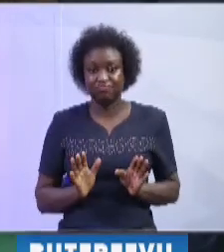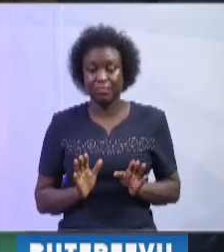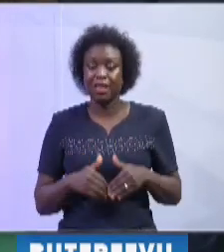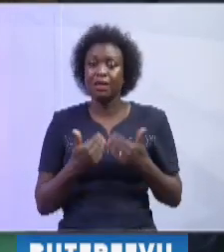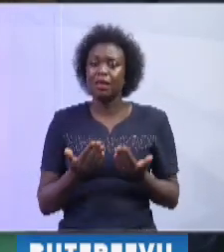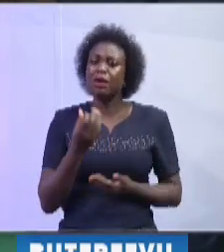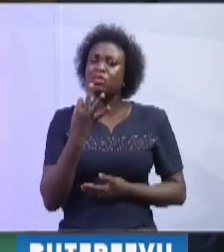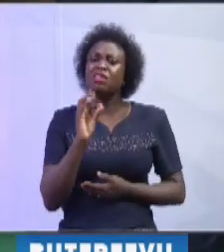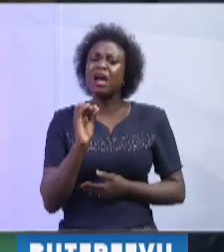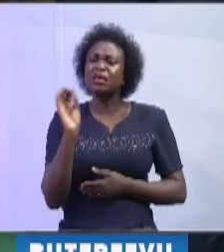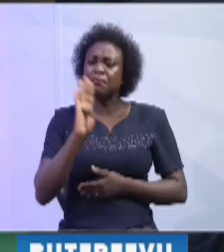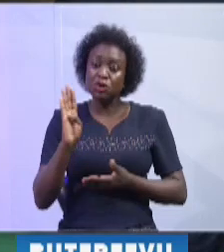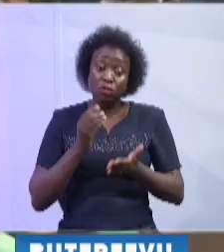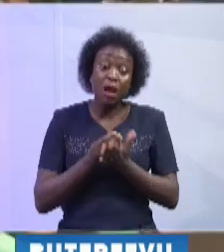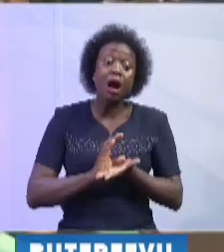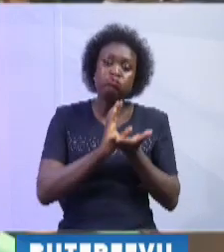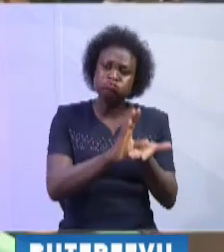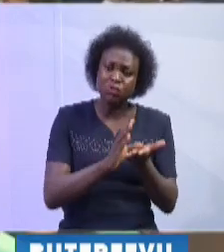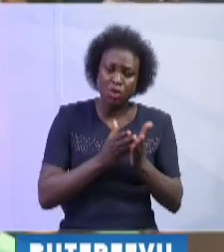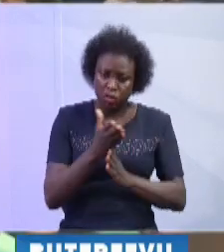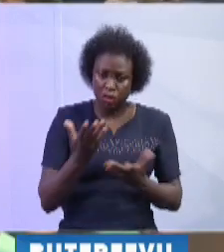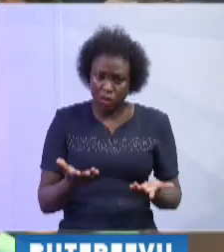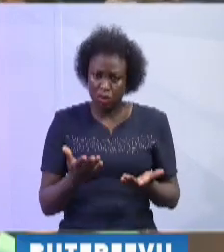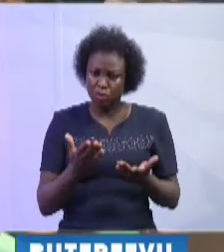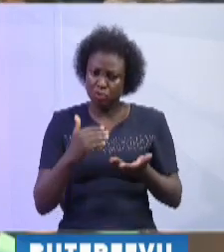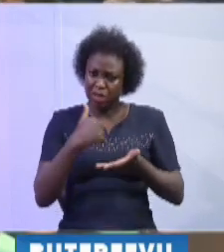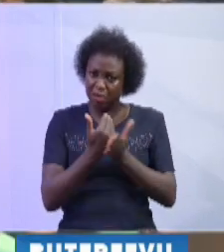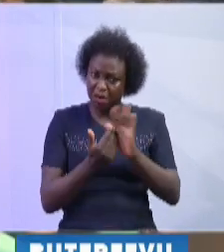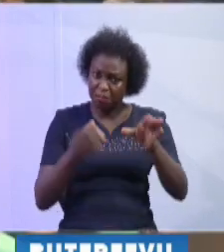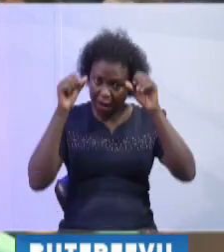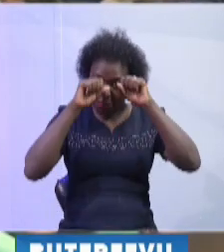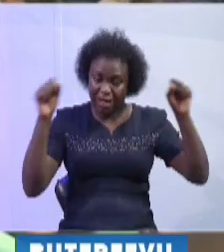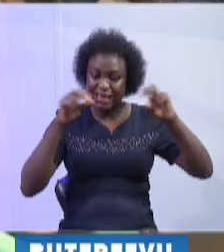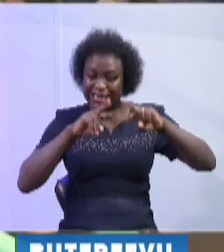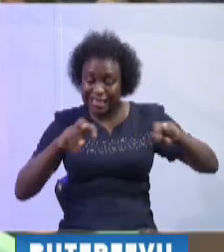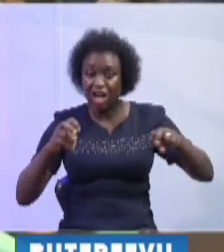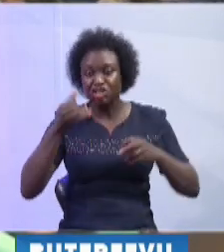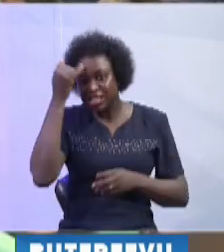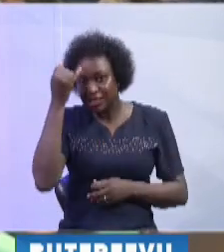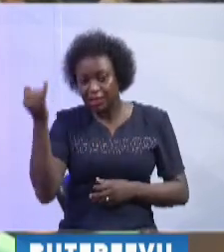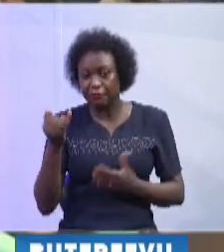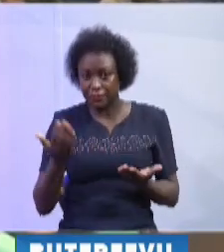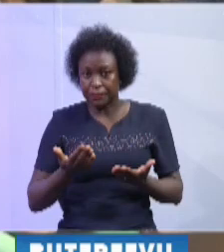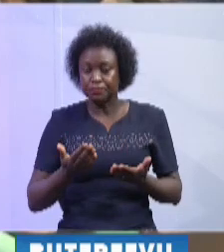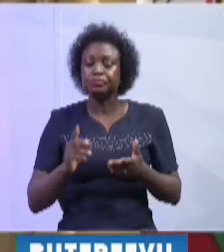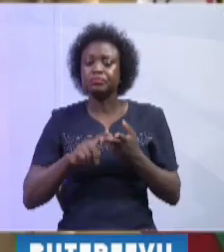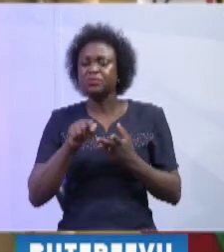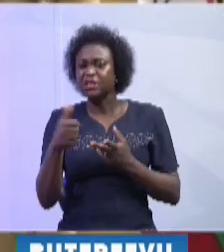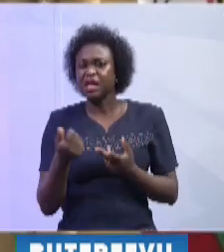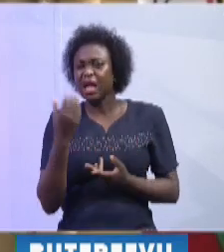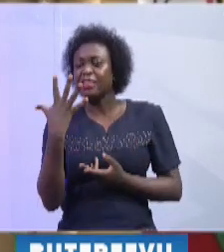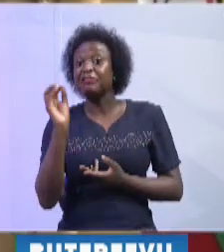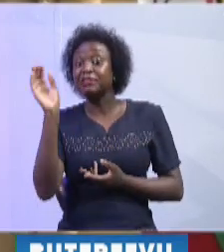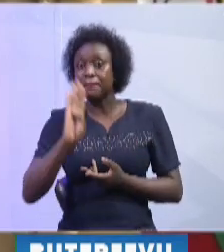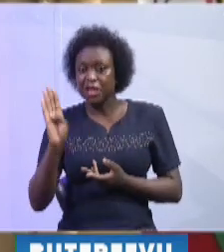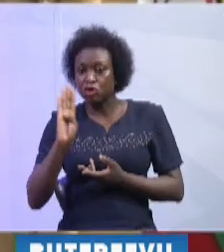ensimbi obumbi asatu ezamuwebwa ng'ayita mu kitongole ekyaddukanya ki Presidential Scientific Initiative on Epidemic, ate endala obumbi ataano